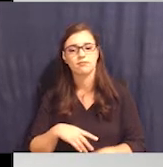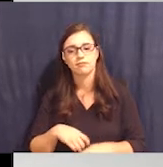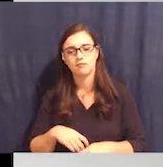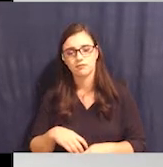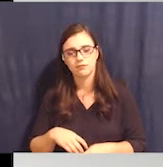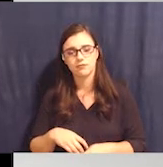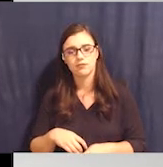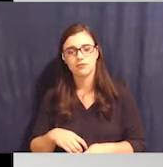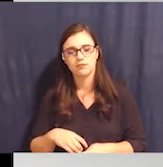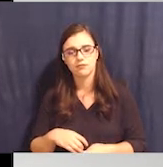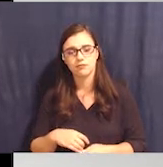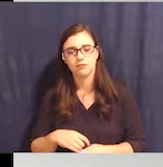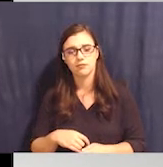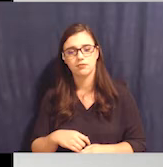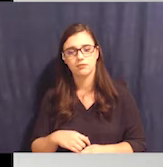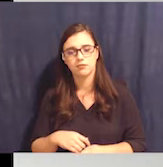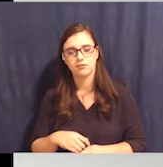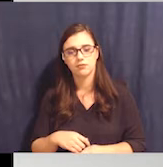program.